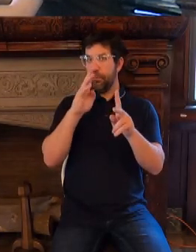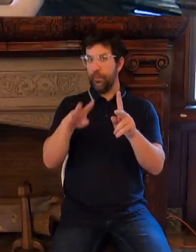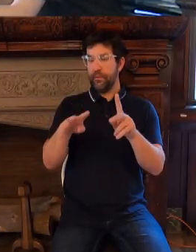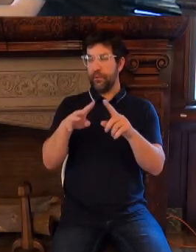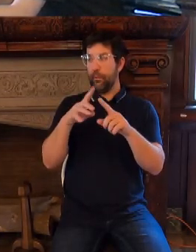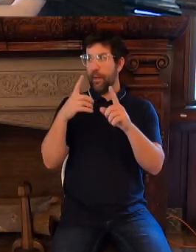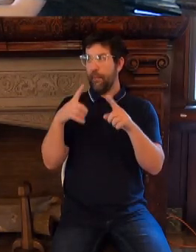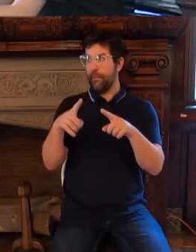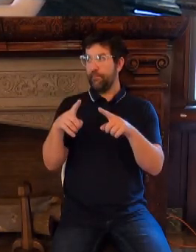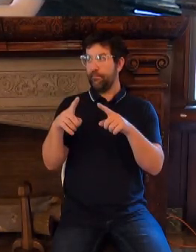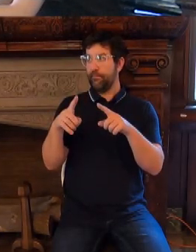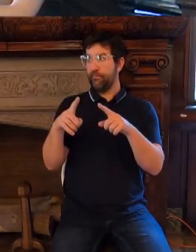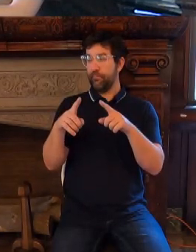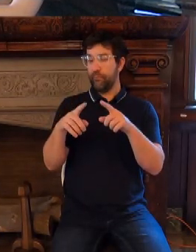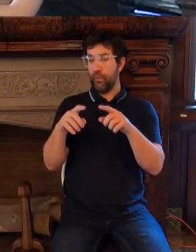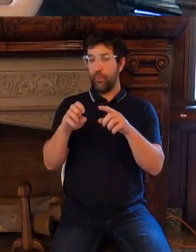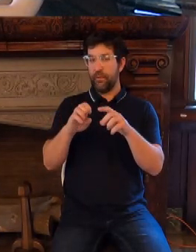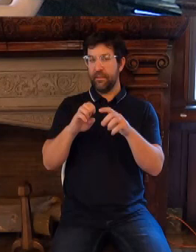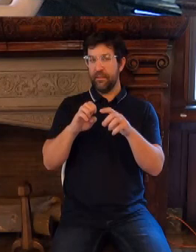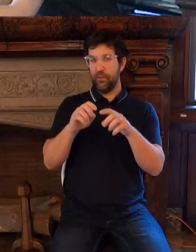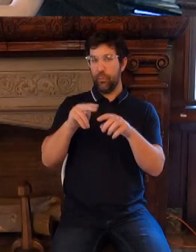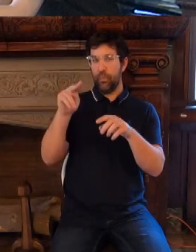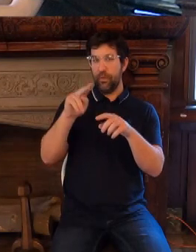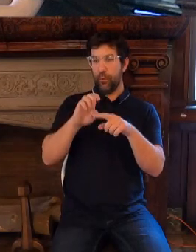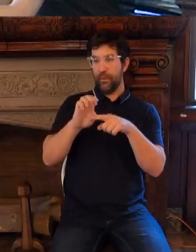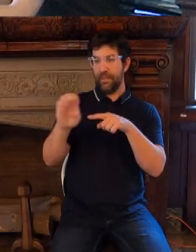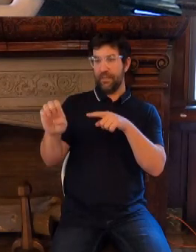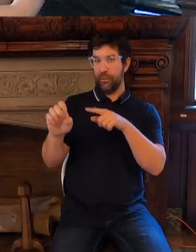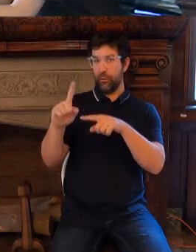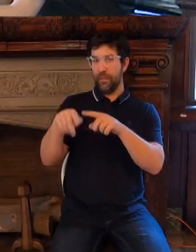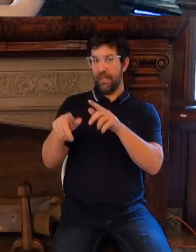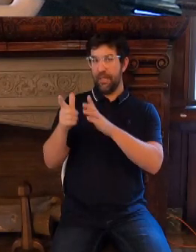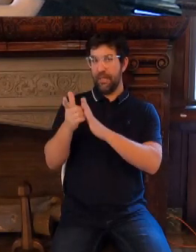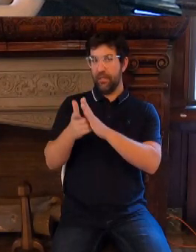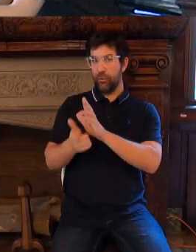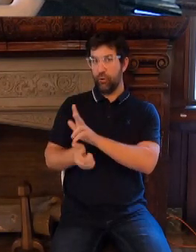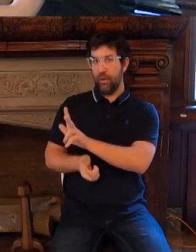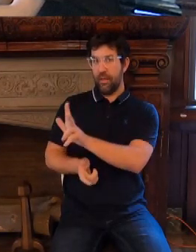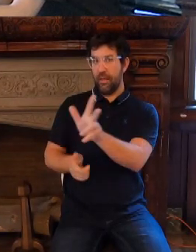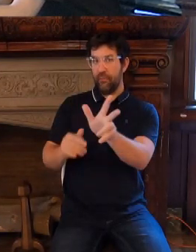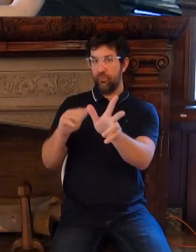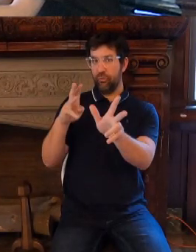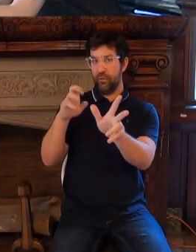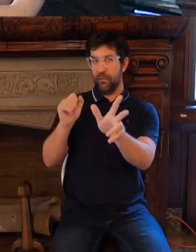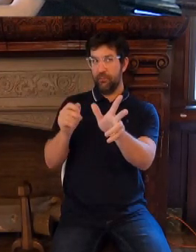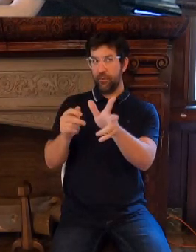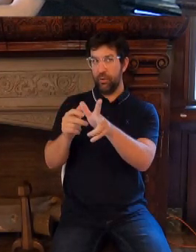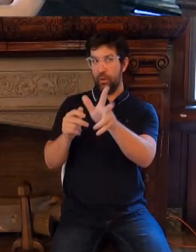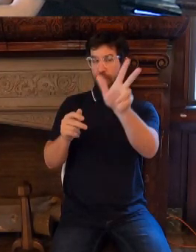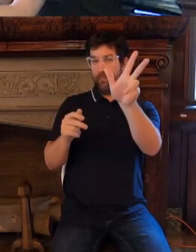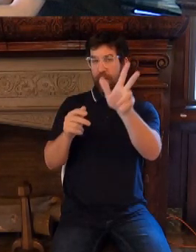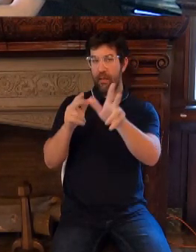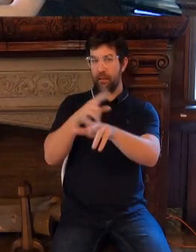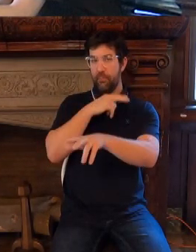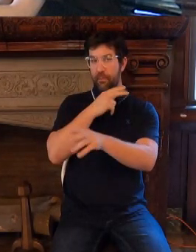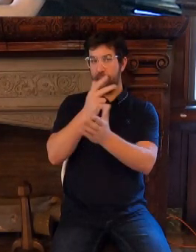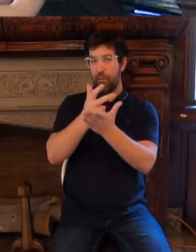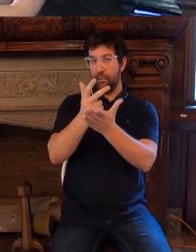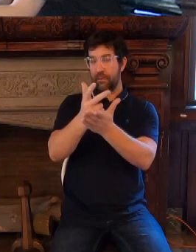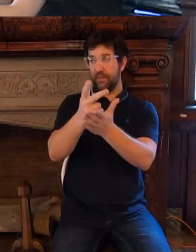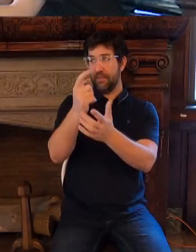There's a sign. So going east on North, you currently are not legally able to turn left onto James to go up towards the hospital parking. Has that been considered